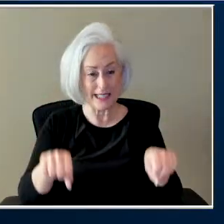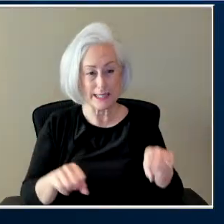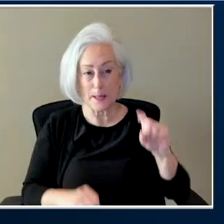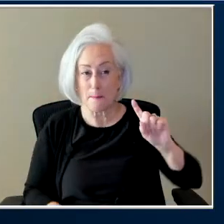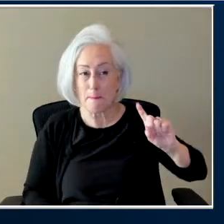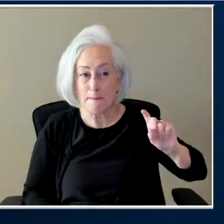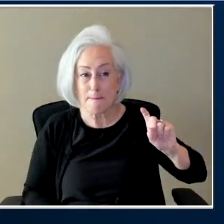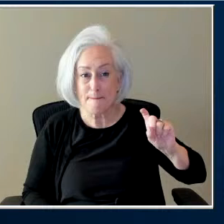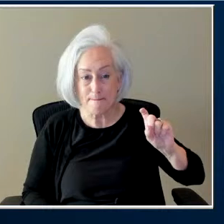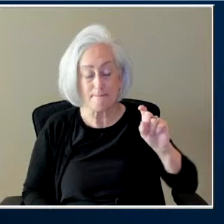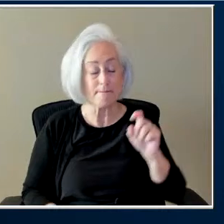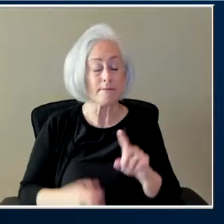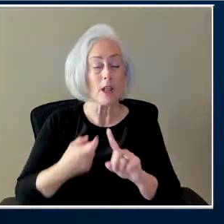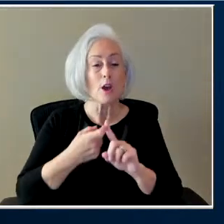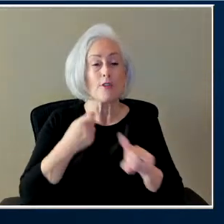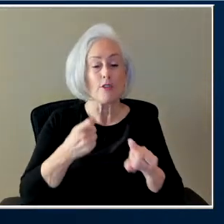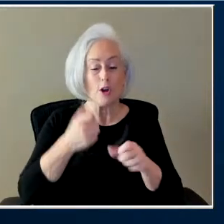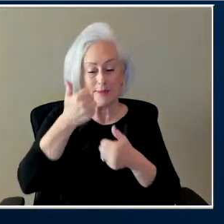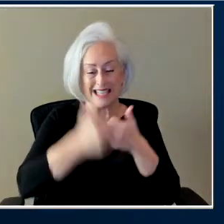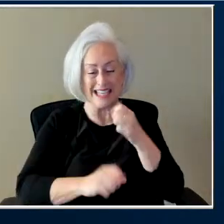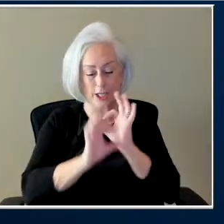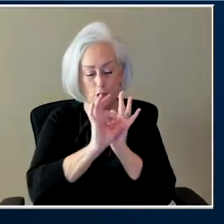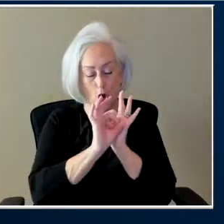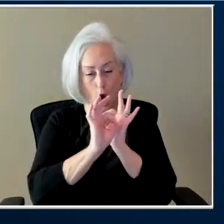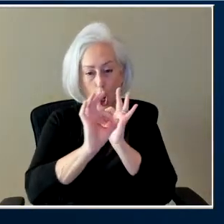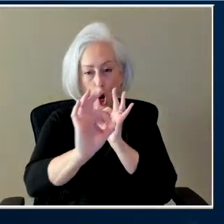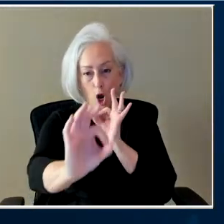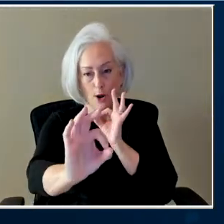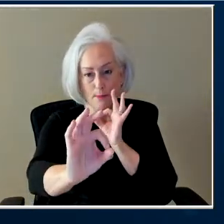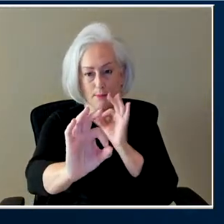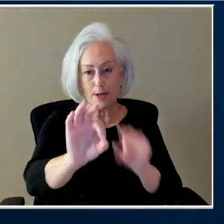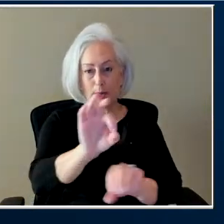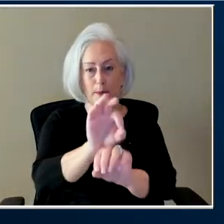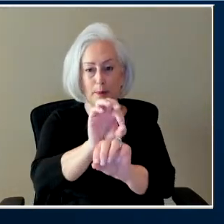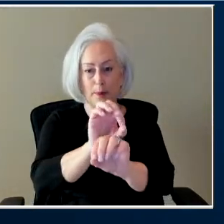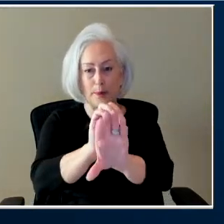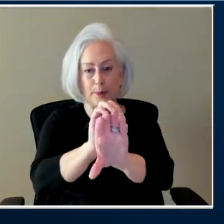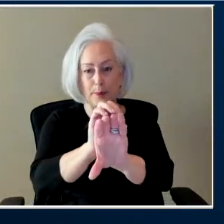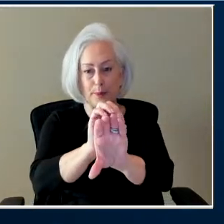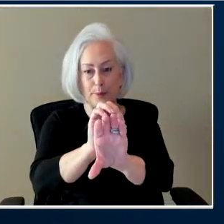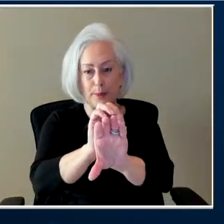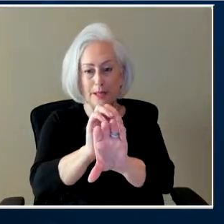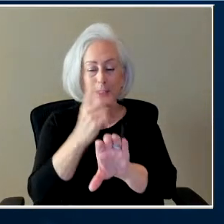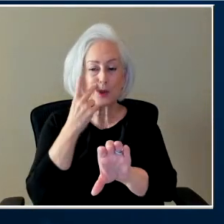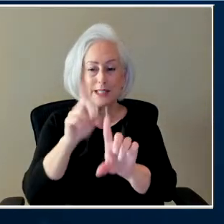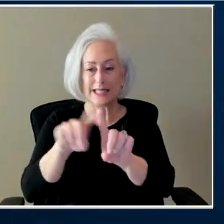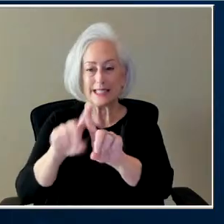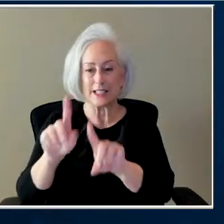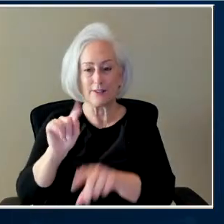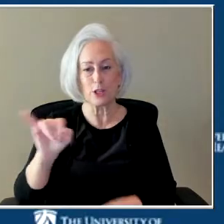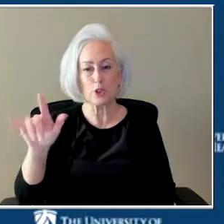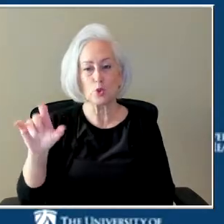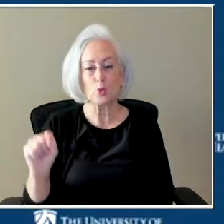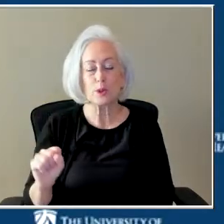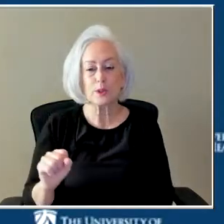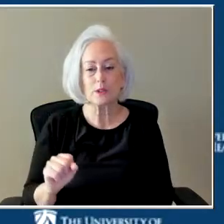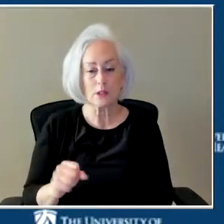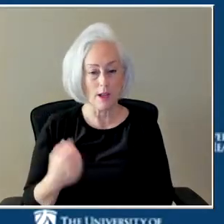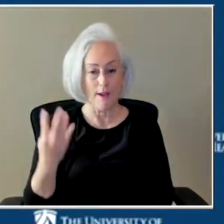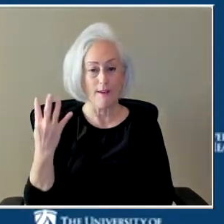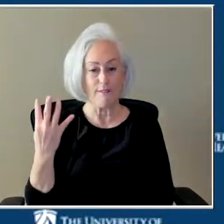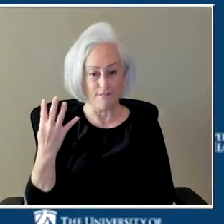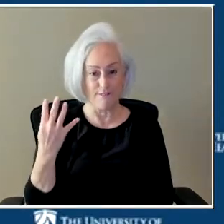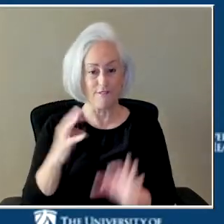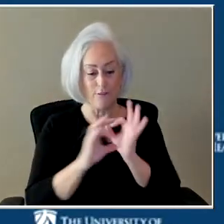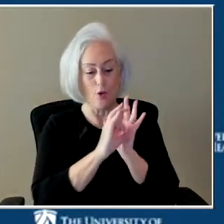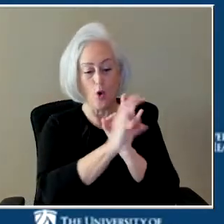each arm. There's each arm, and then we saw like the different type of tools that come out of each arm. Oh yeah, so there's 4 arms on a